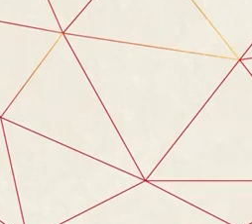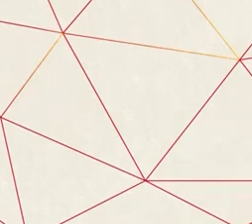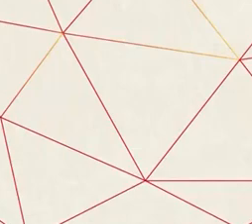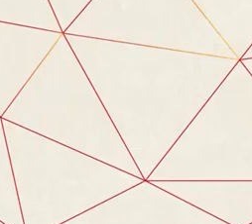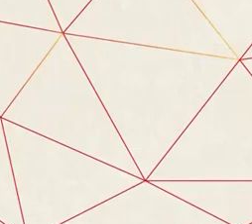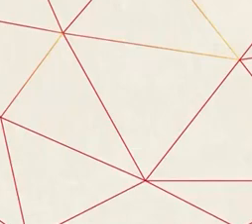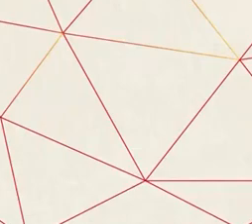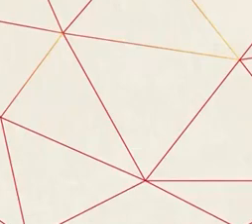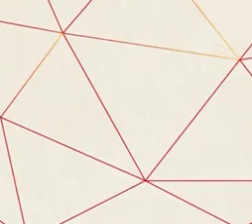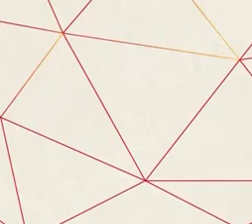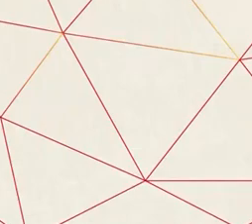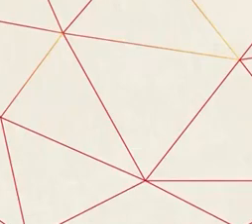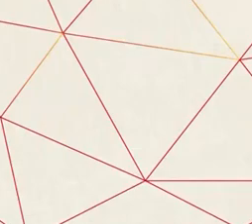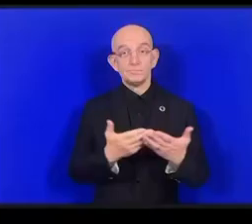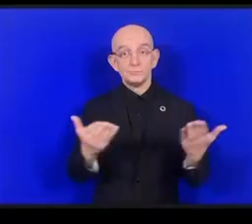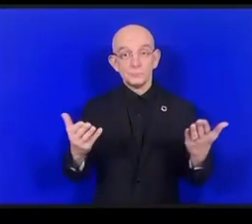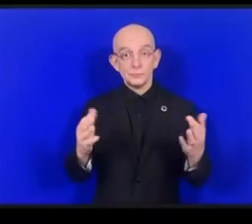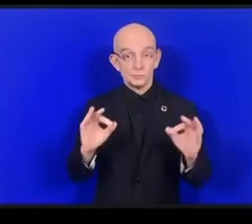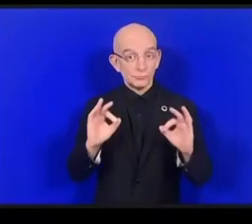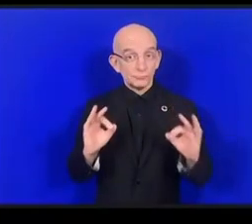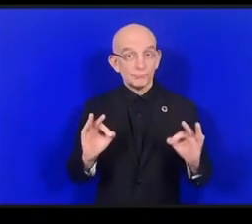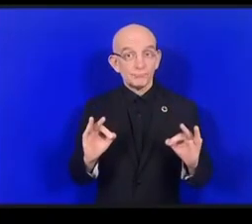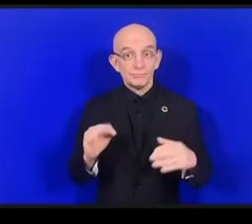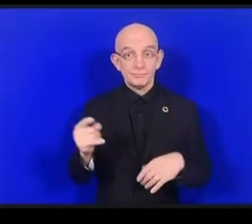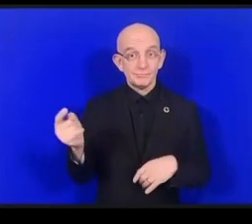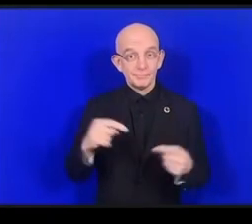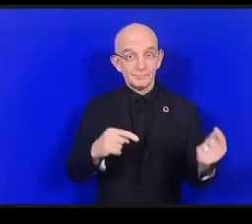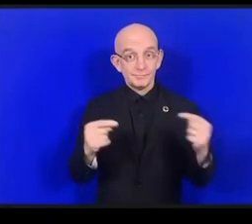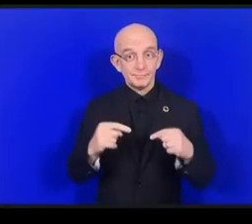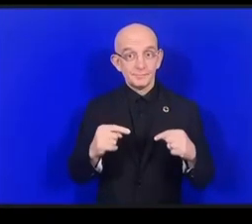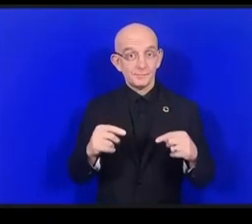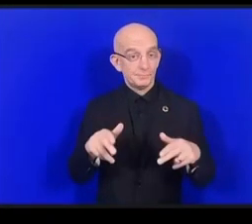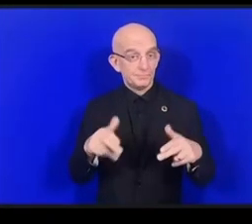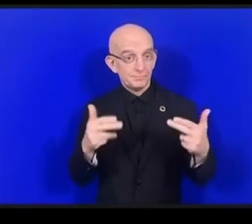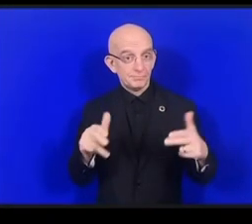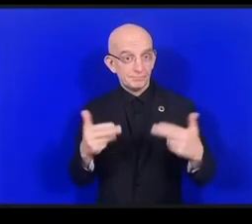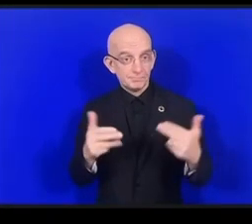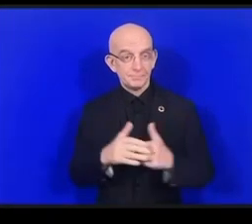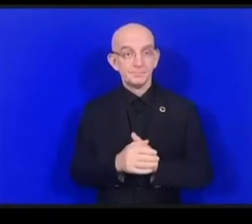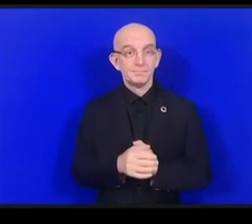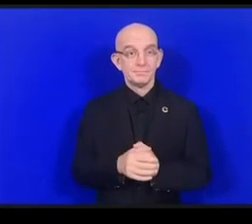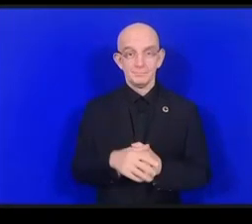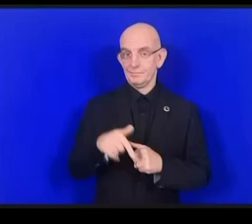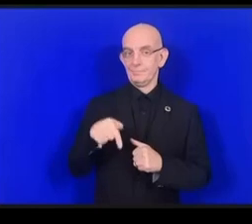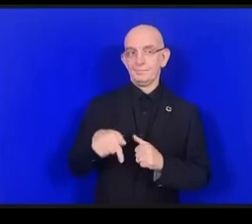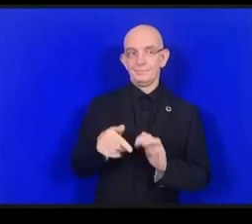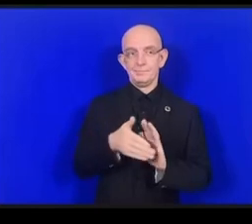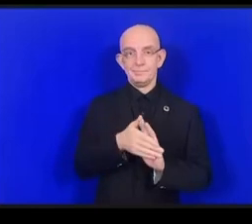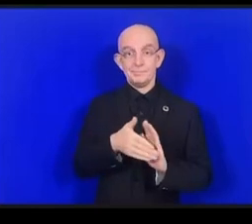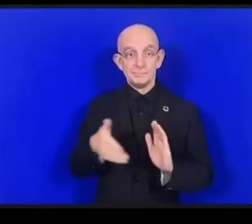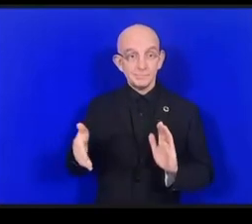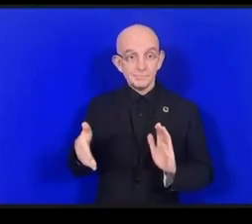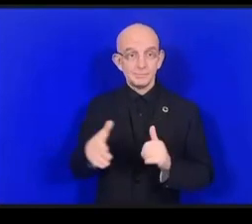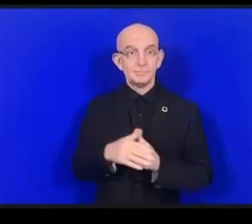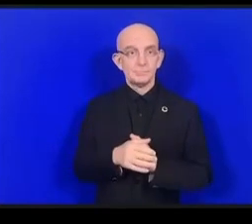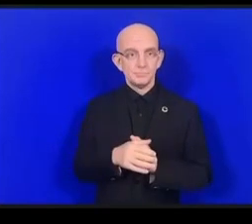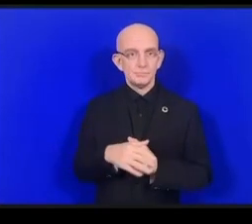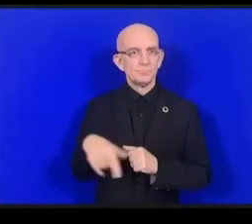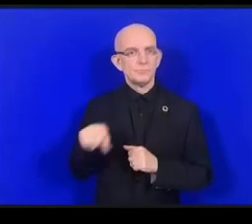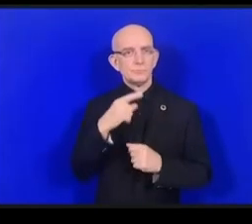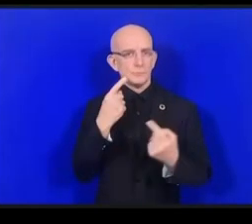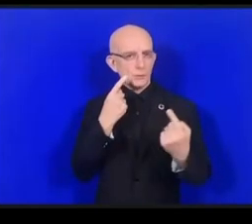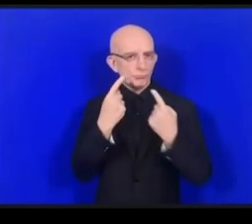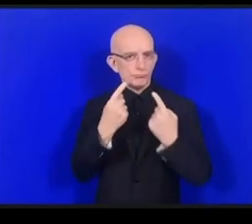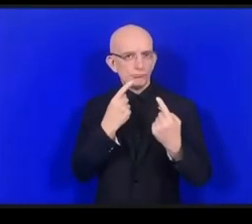We are here for the main session on dynamic coalitions. I am Marcus Kummer. I'm